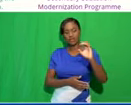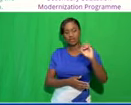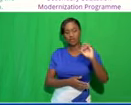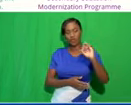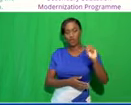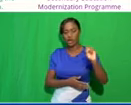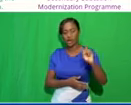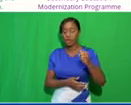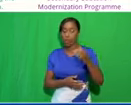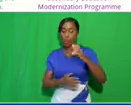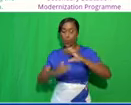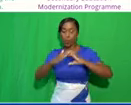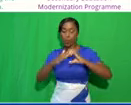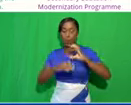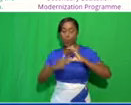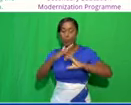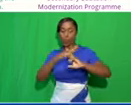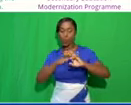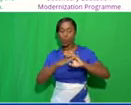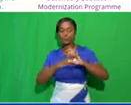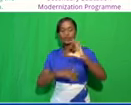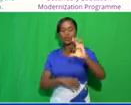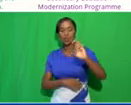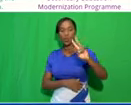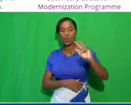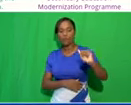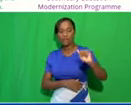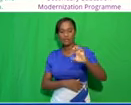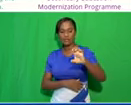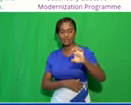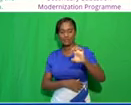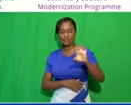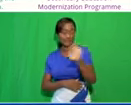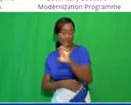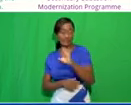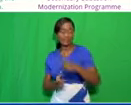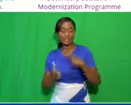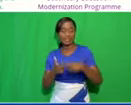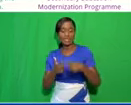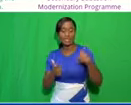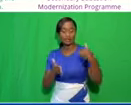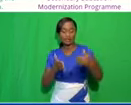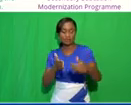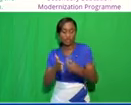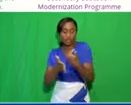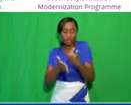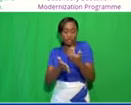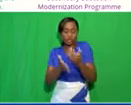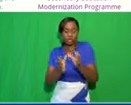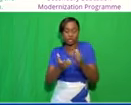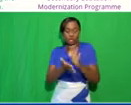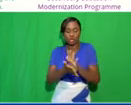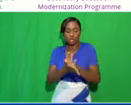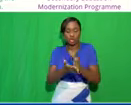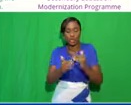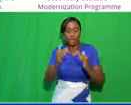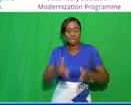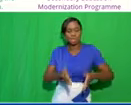Coover East, that was built according to the Maurice Hamilton plan. Then you have the new sector schools, which were built in